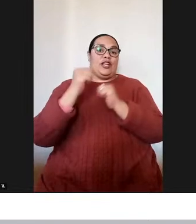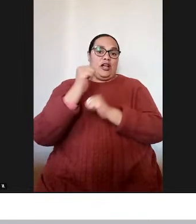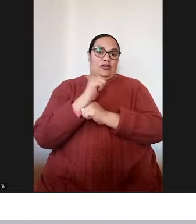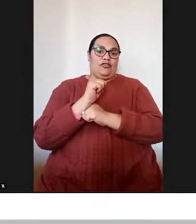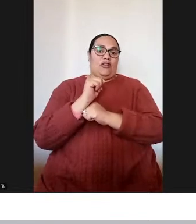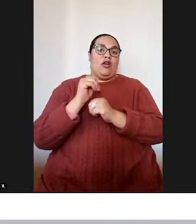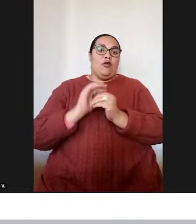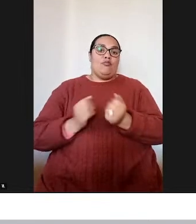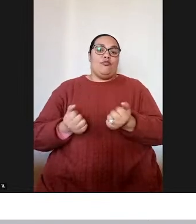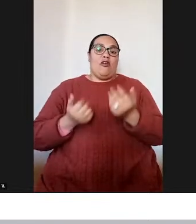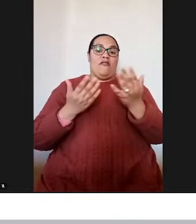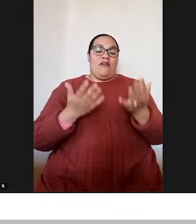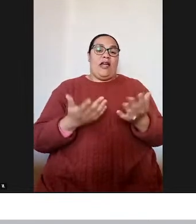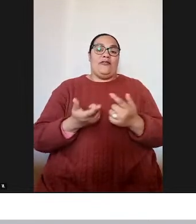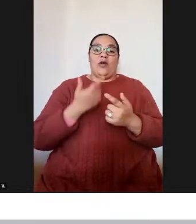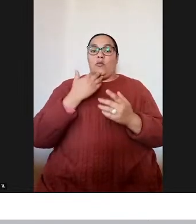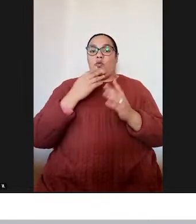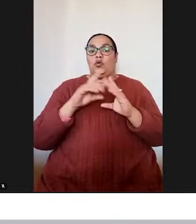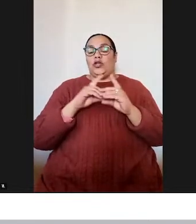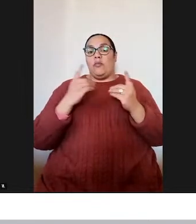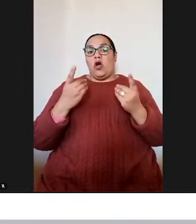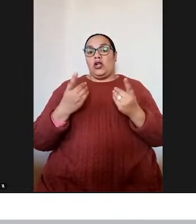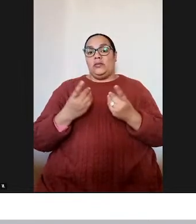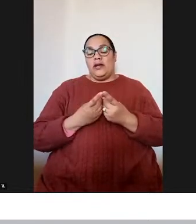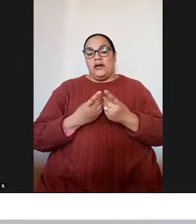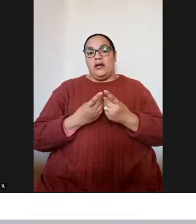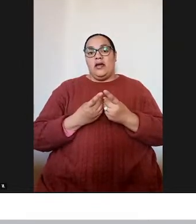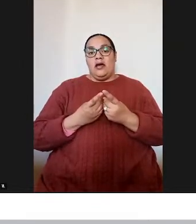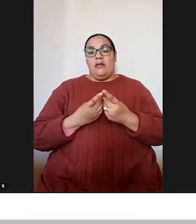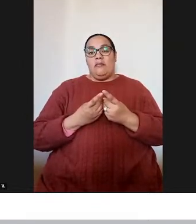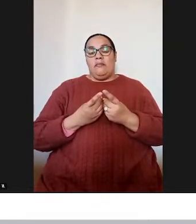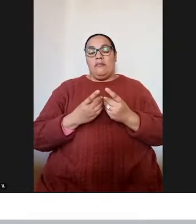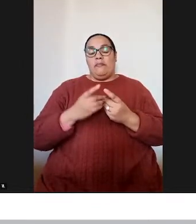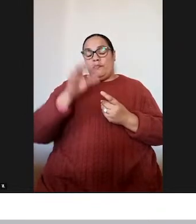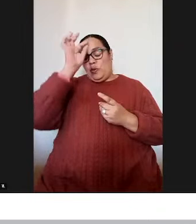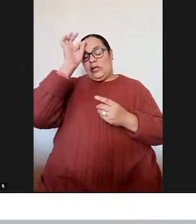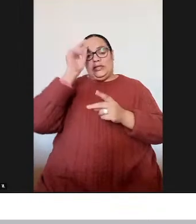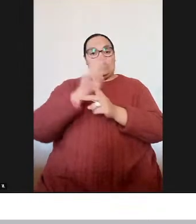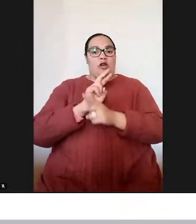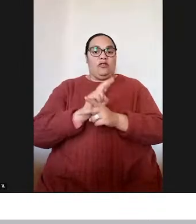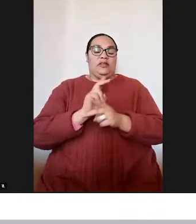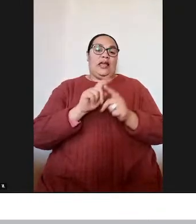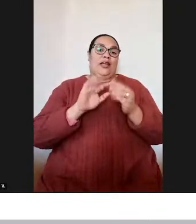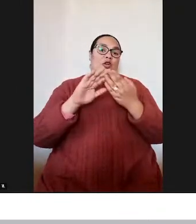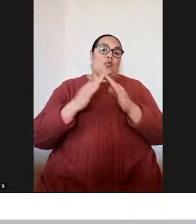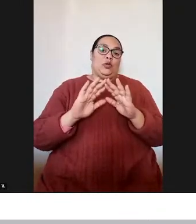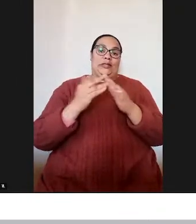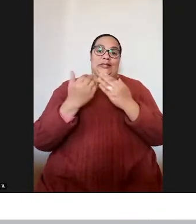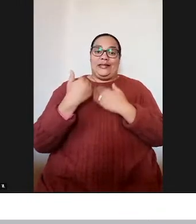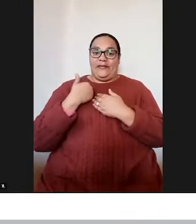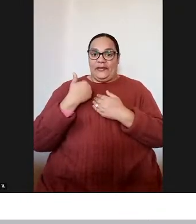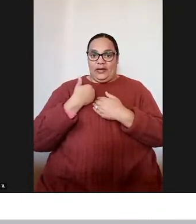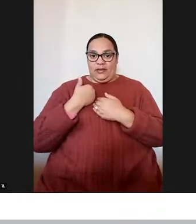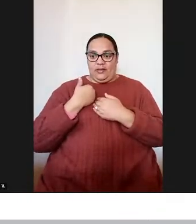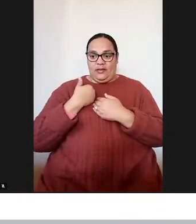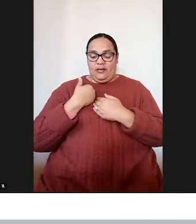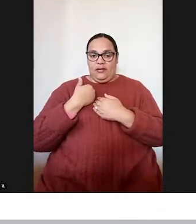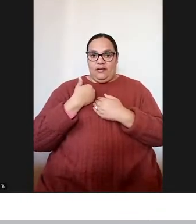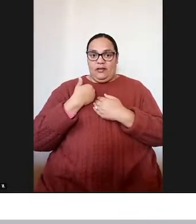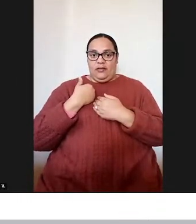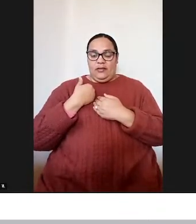provided by Department of Provincial Police Oversight and Community Safety.